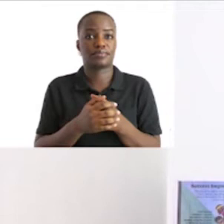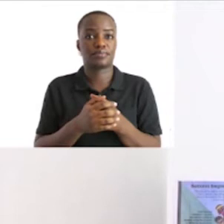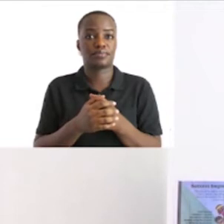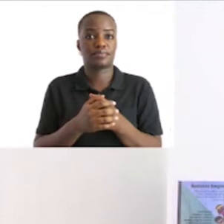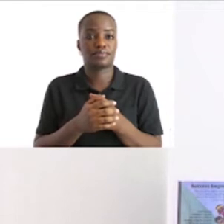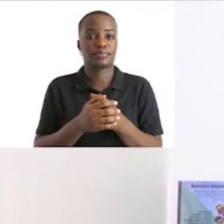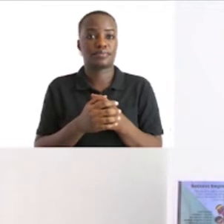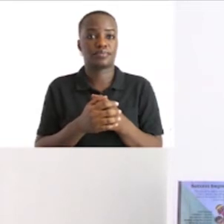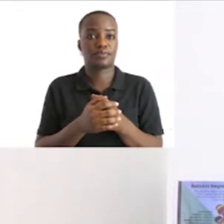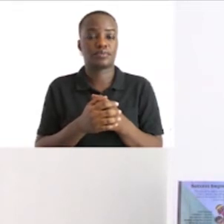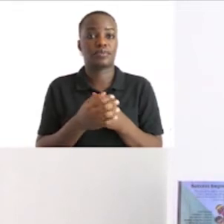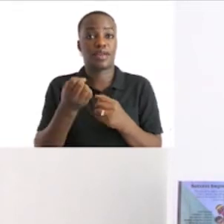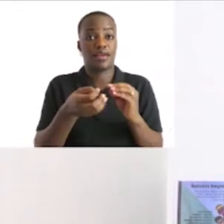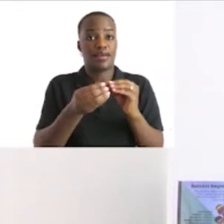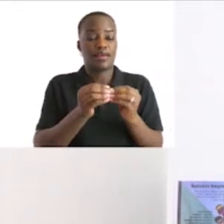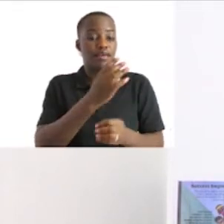We have the number